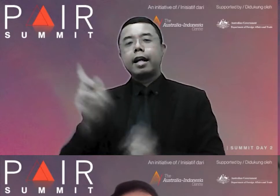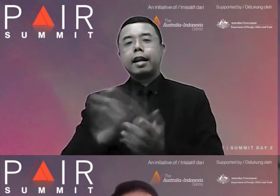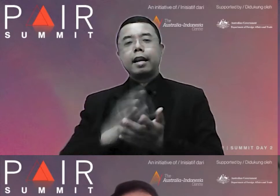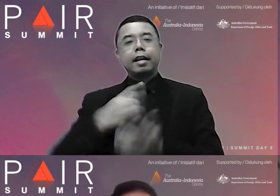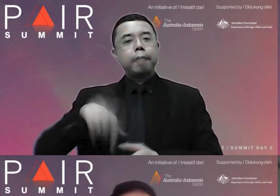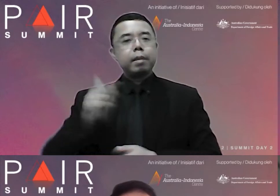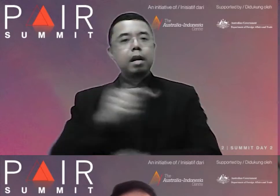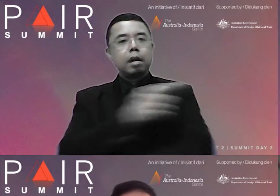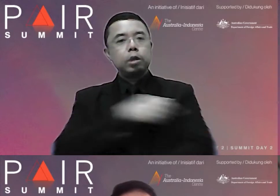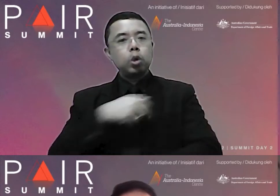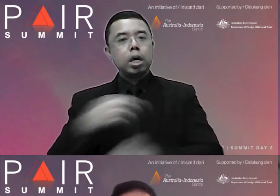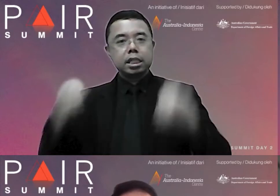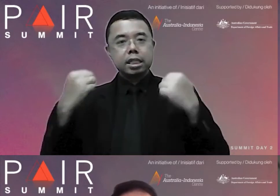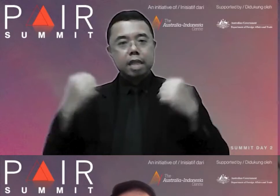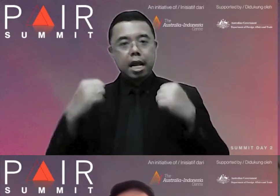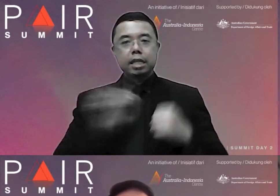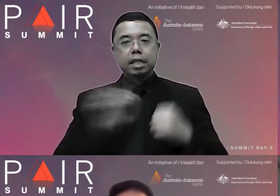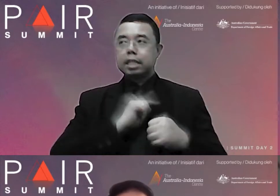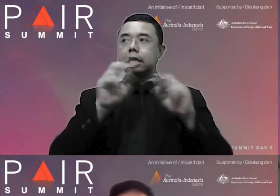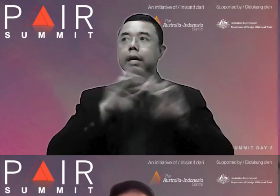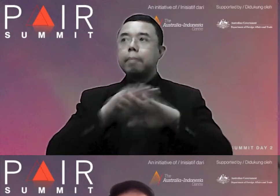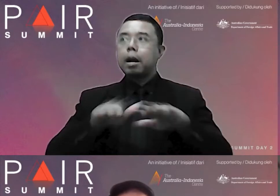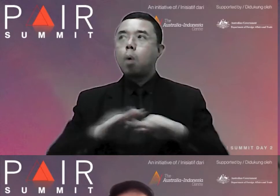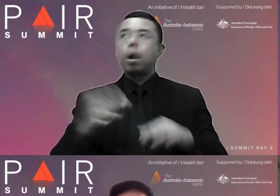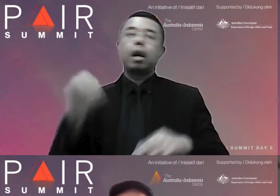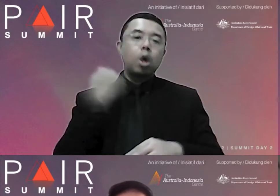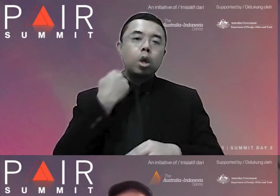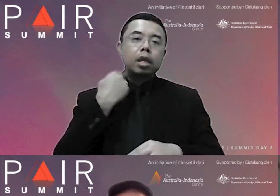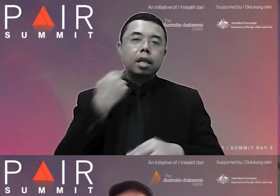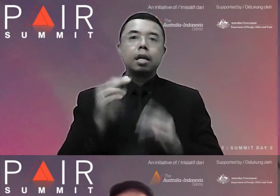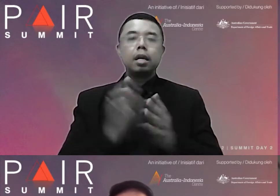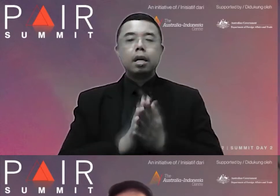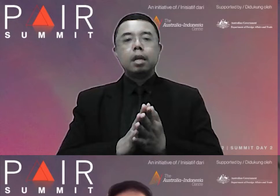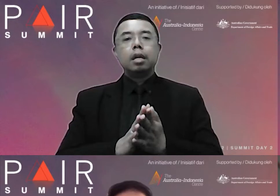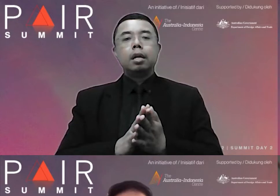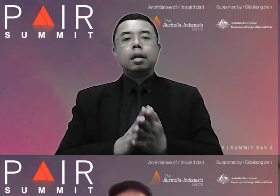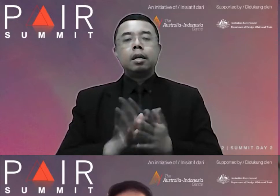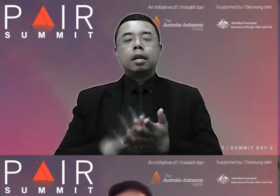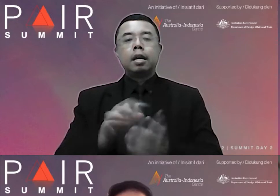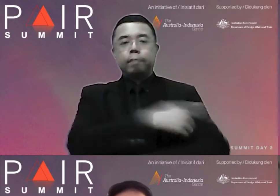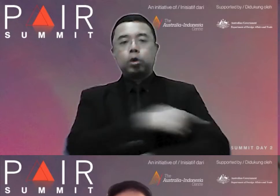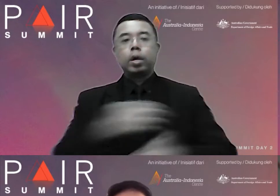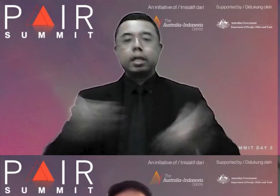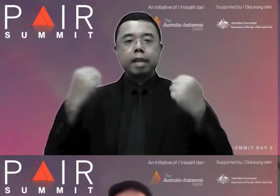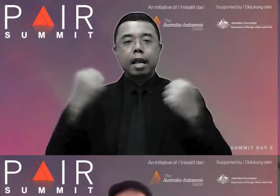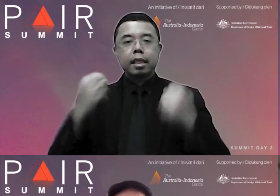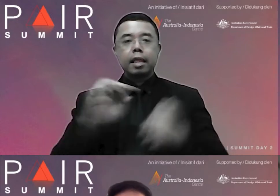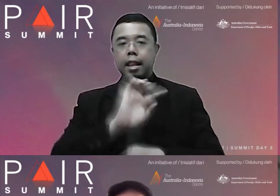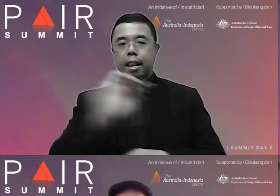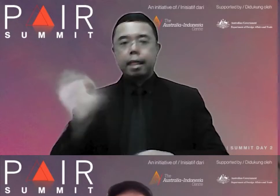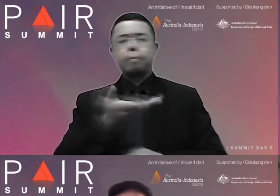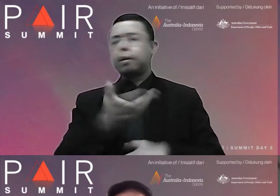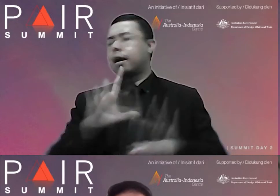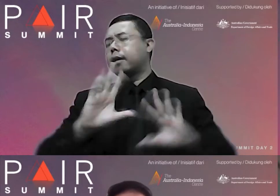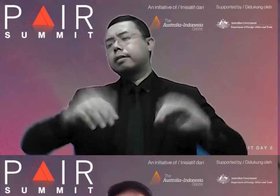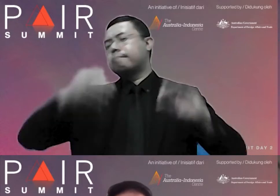the doctors or other healthcare officers, they need to work very, very hard, particularly during the